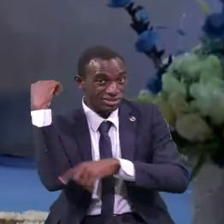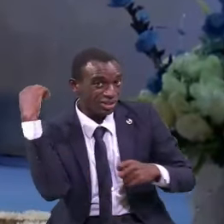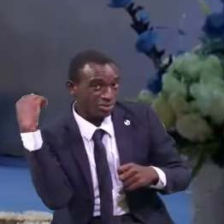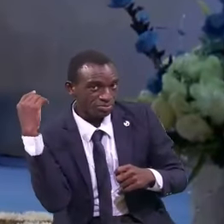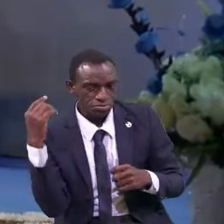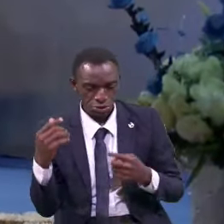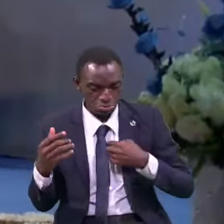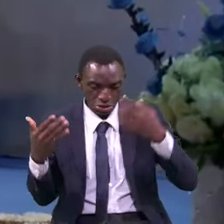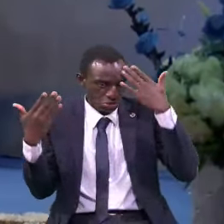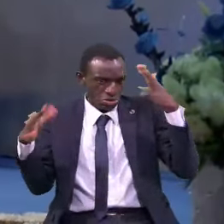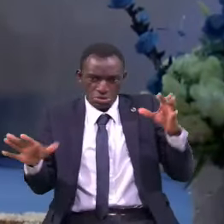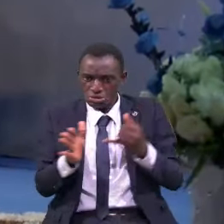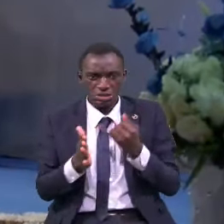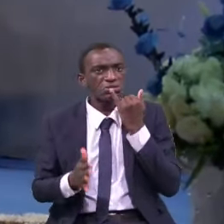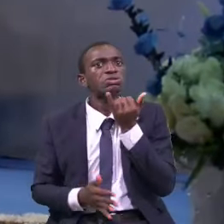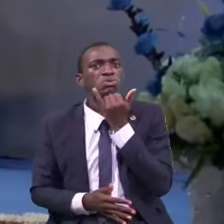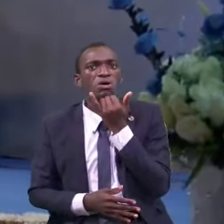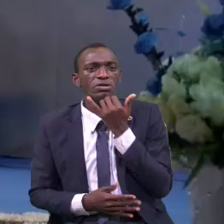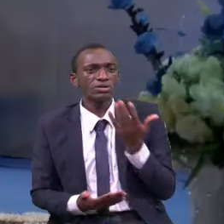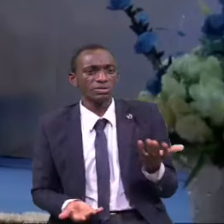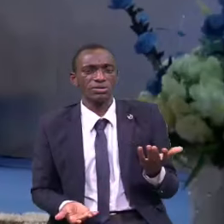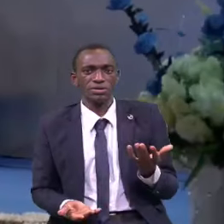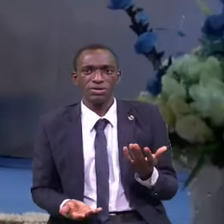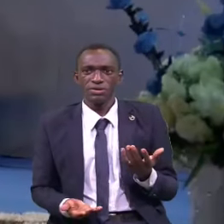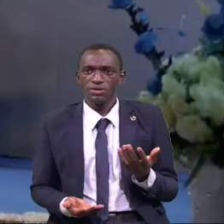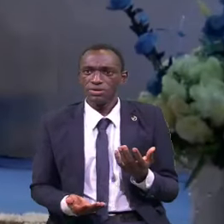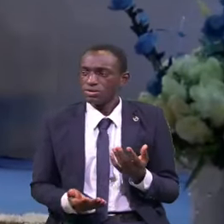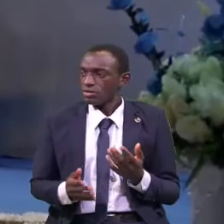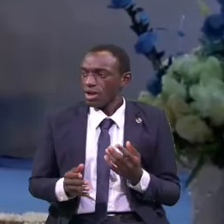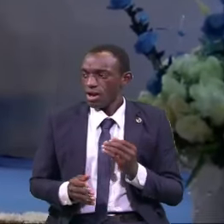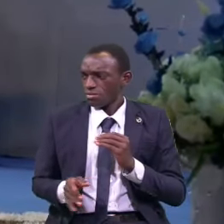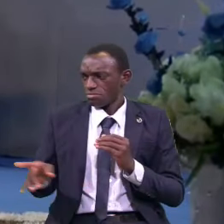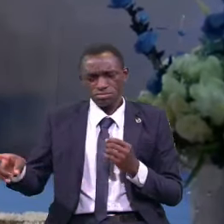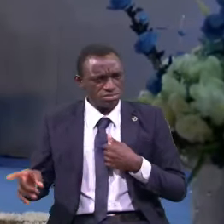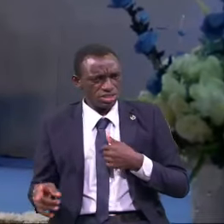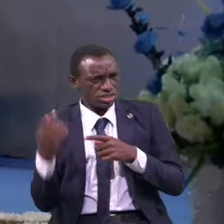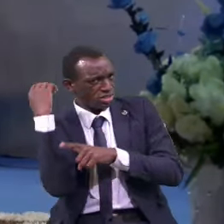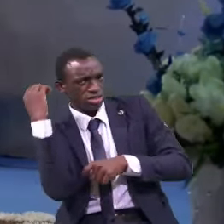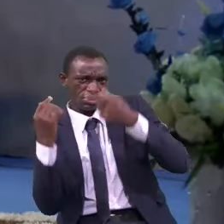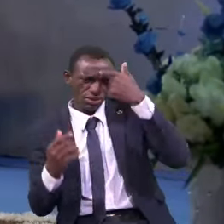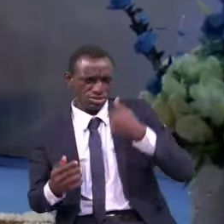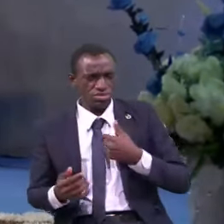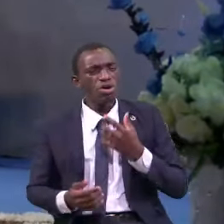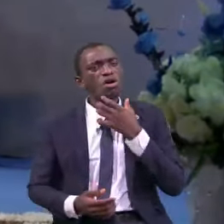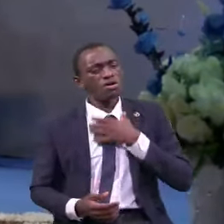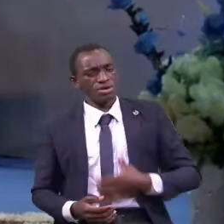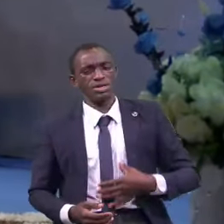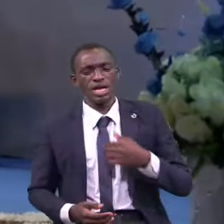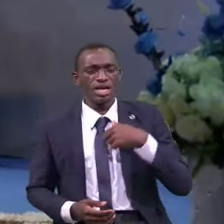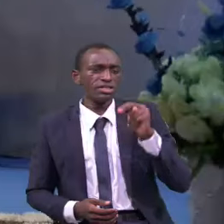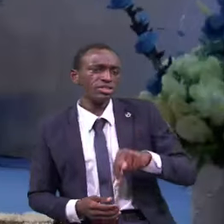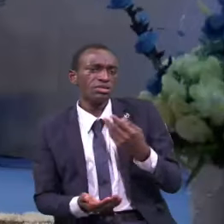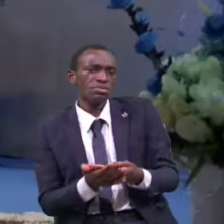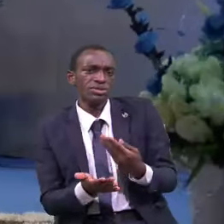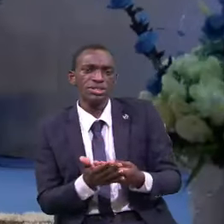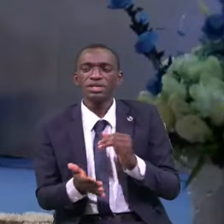don't know that was wrong. I was hungry. I needed money. And so I took